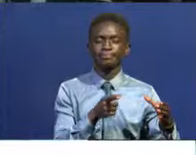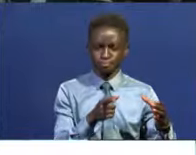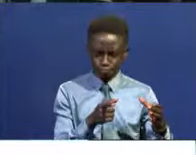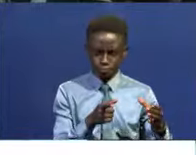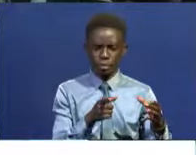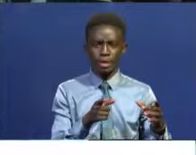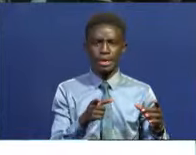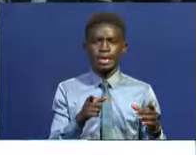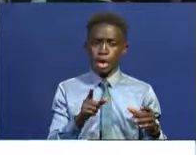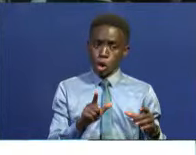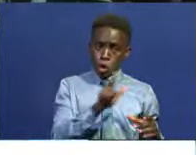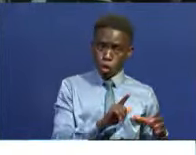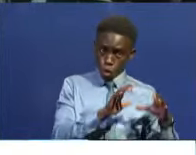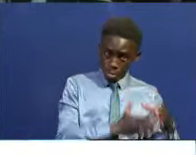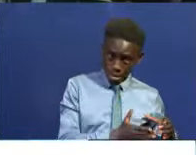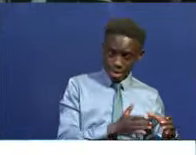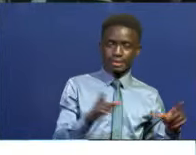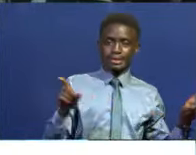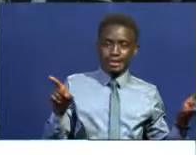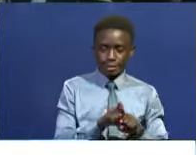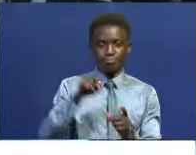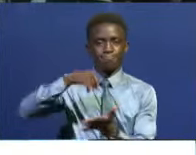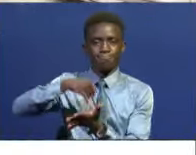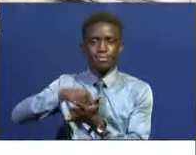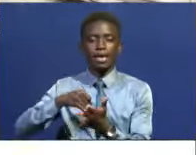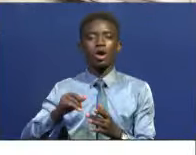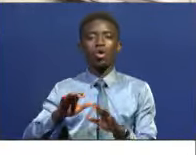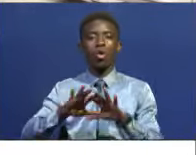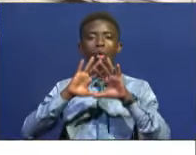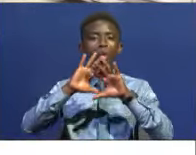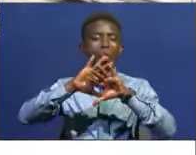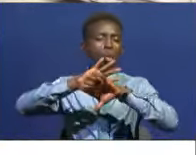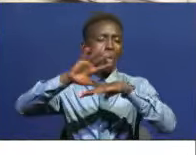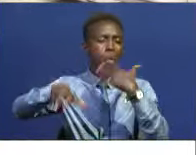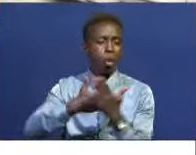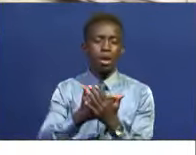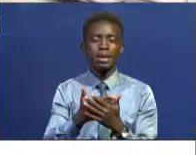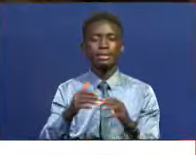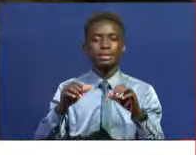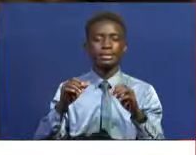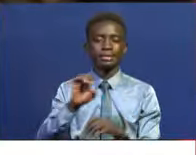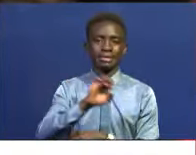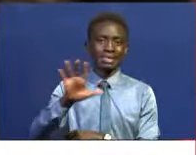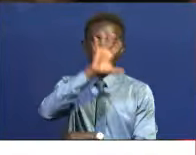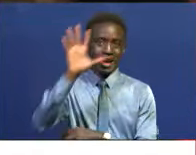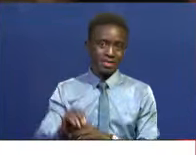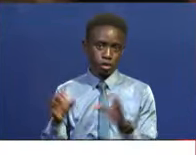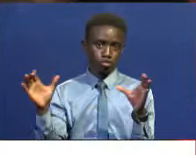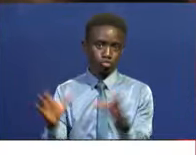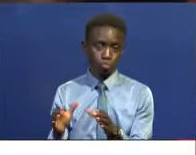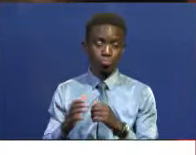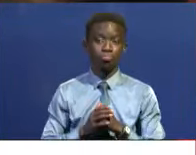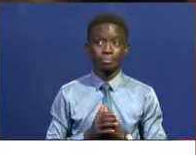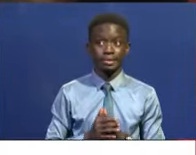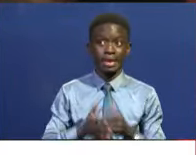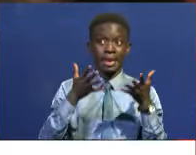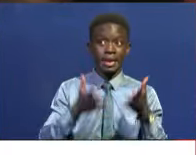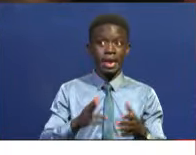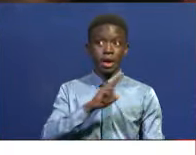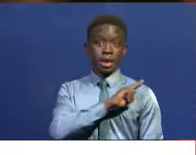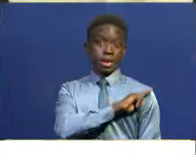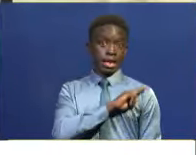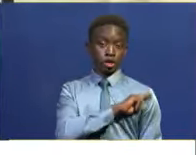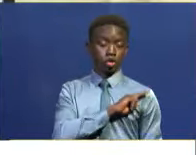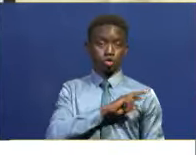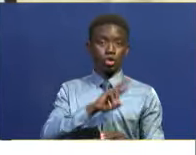to the entire system of EAC intra-trade. The members, led by Agriculture, Tourism and Natural Resources Committee at